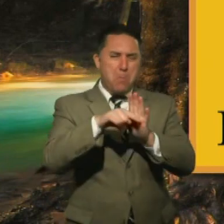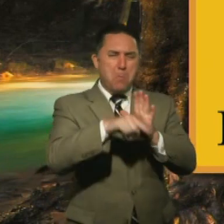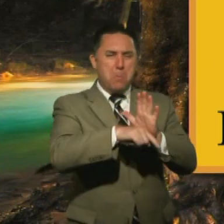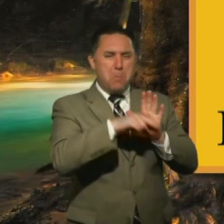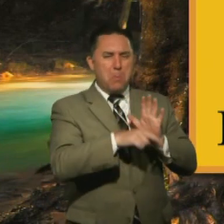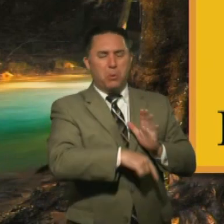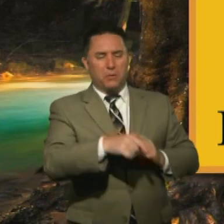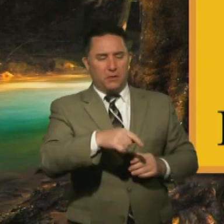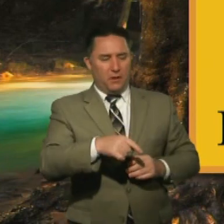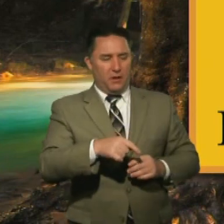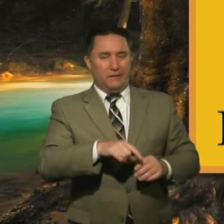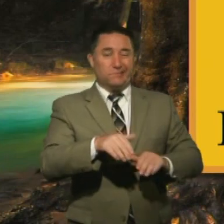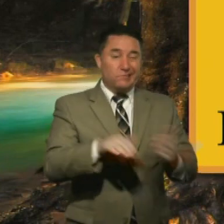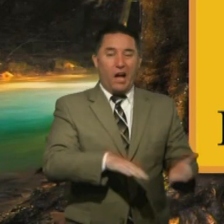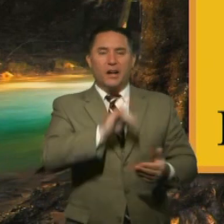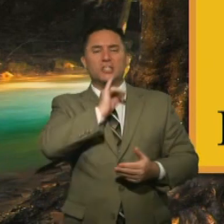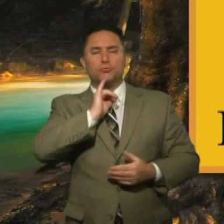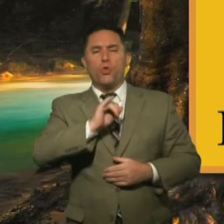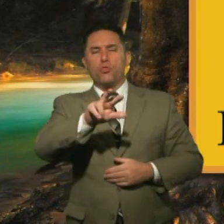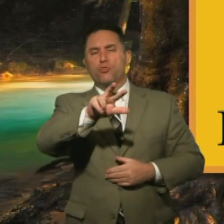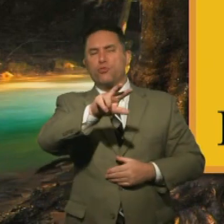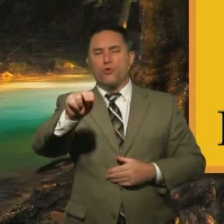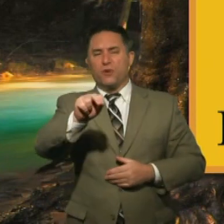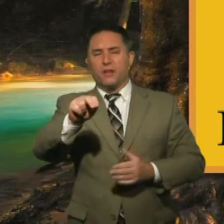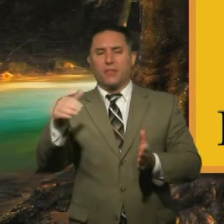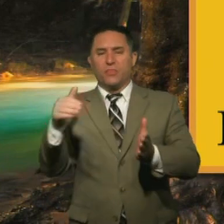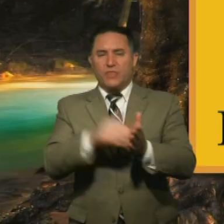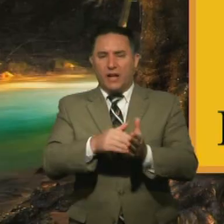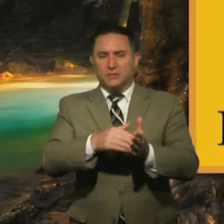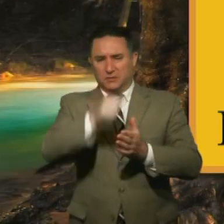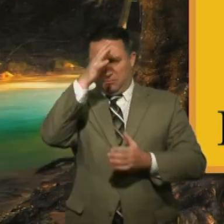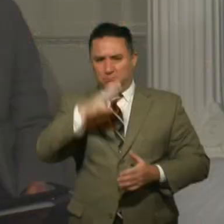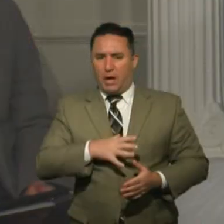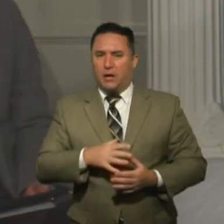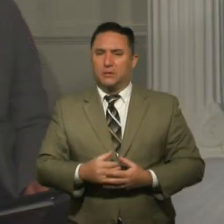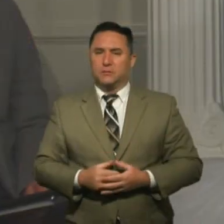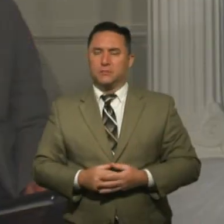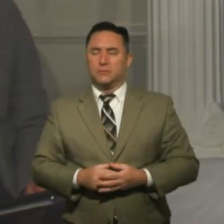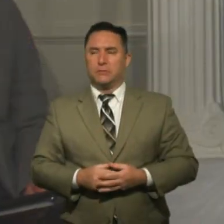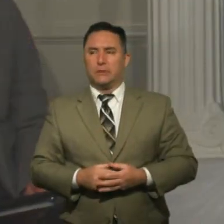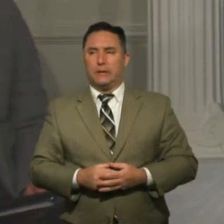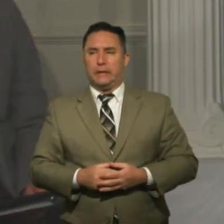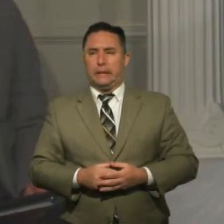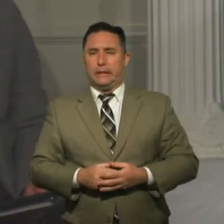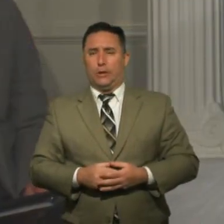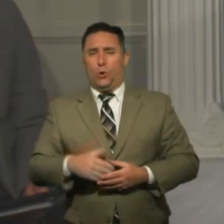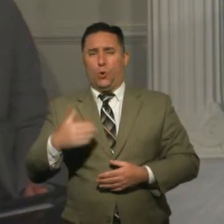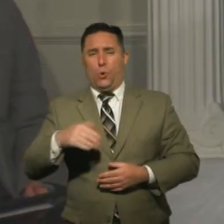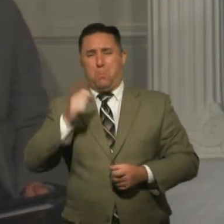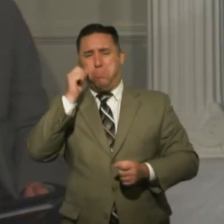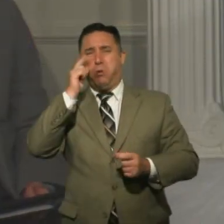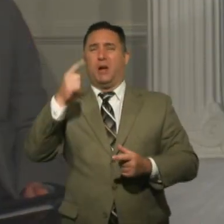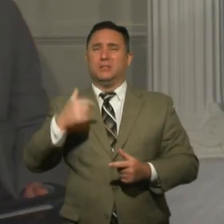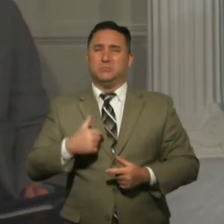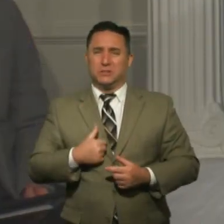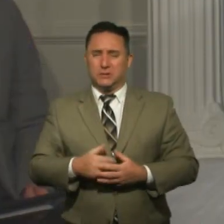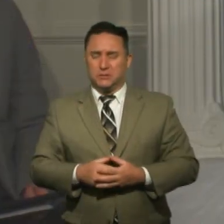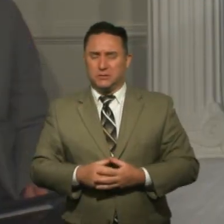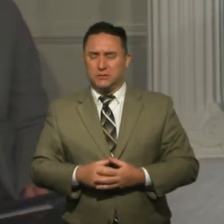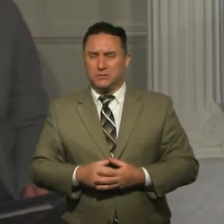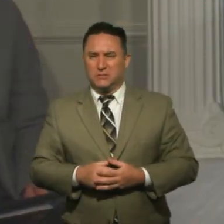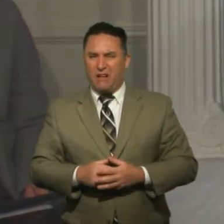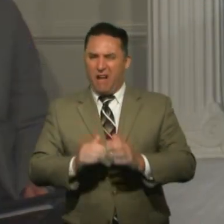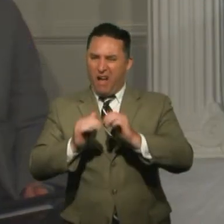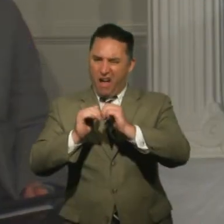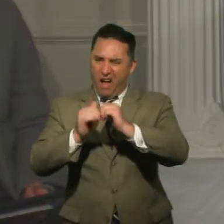of Israel 30,000 footmen. Now, I don't know about you, but that surprised me. How in